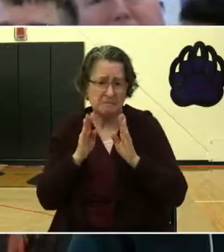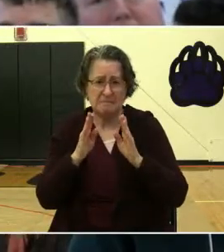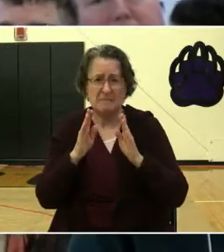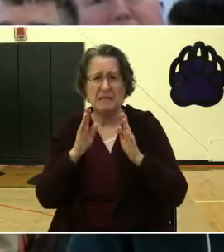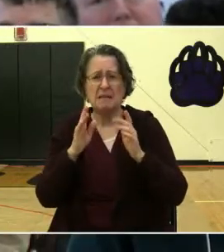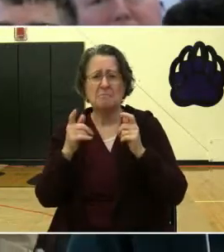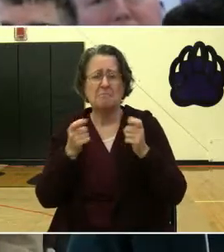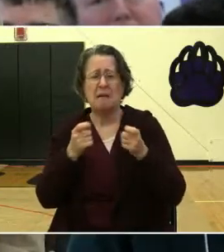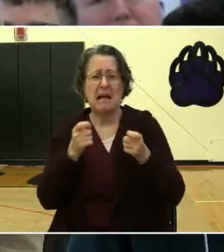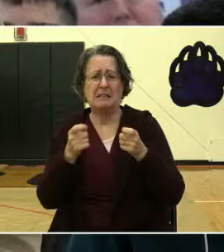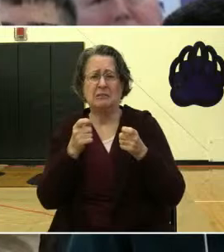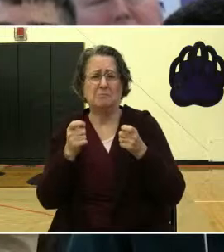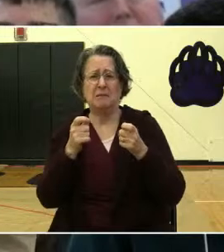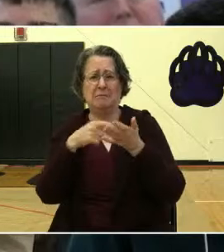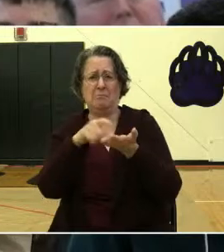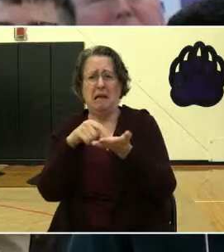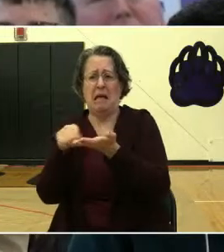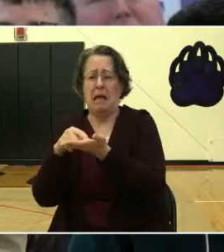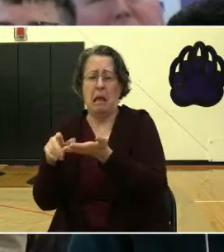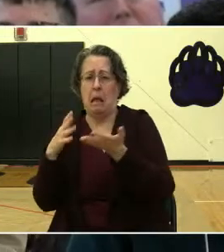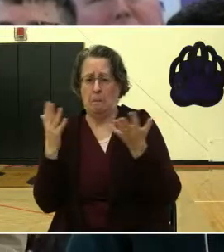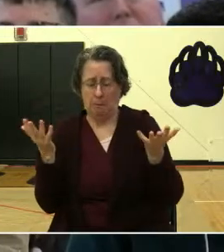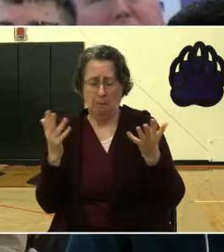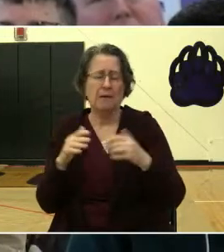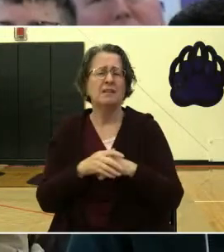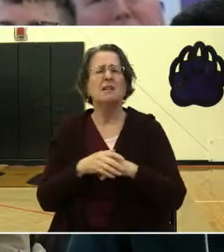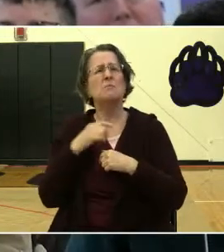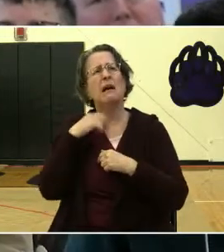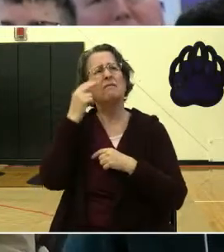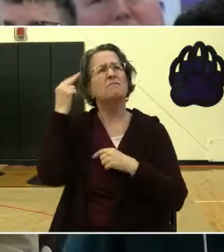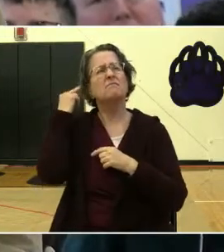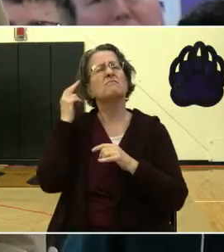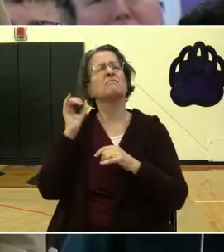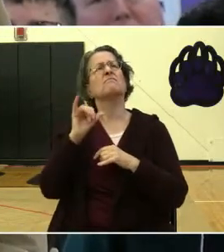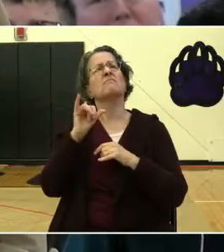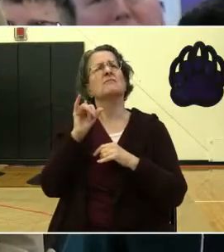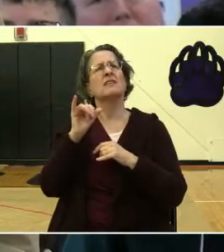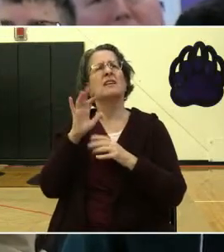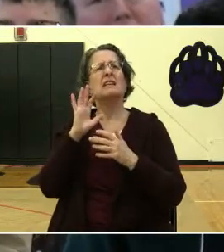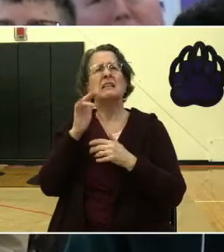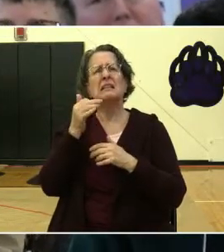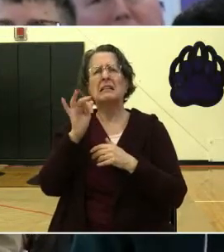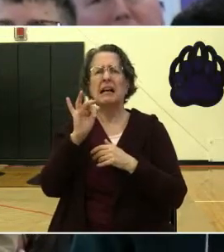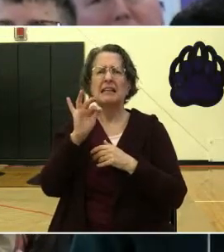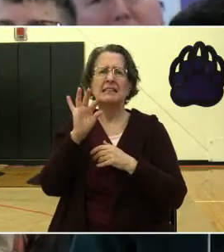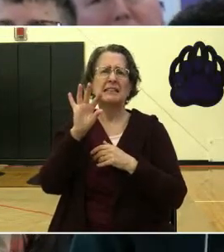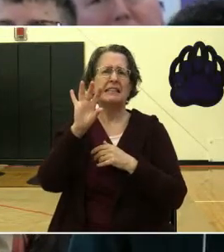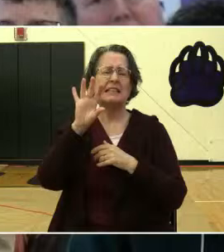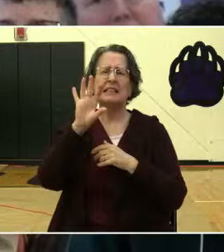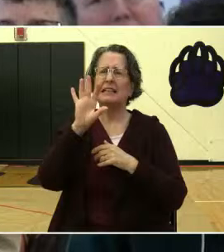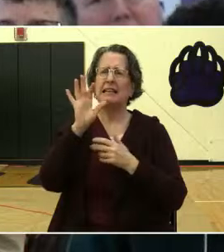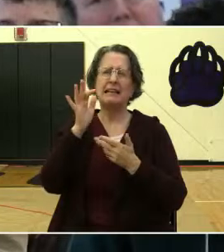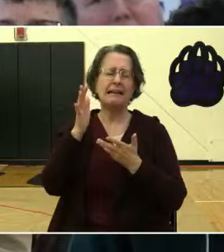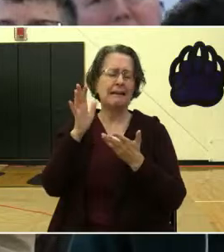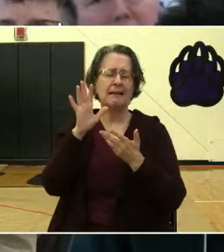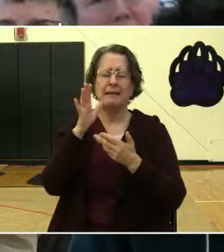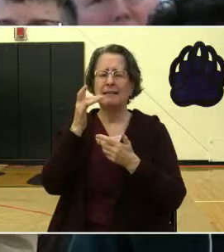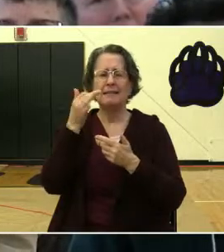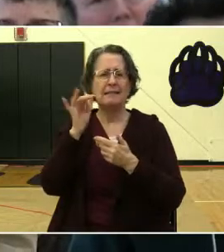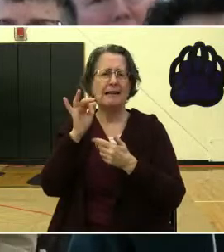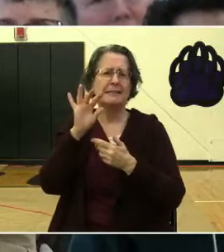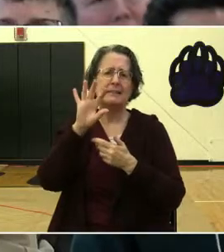my recollection is uh in the late 90s the town manager was earning 61,000